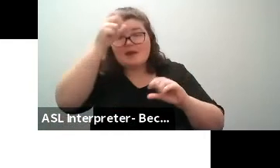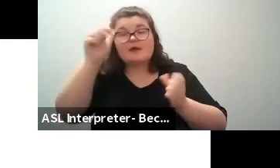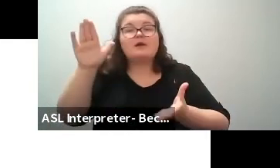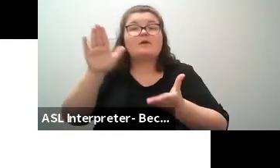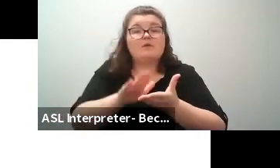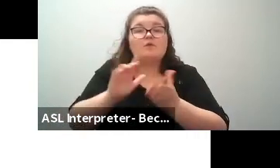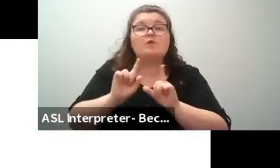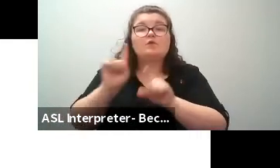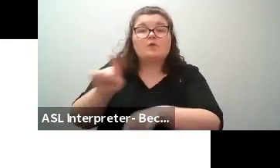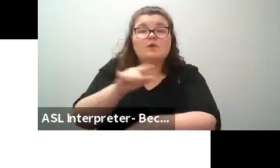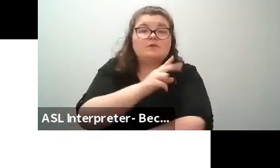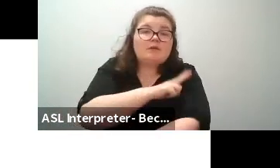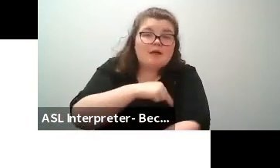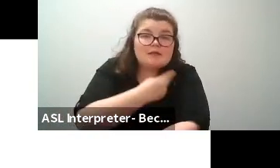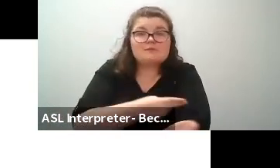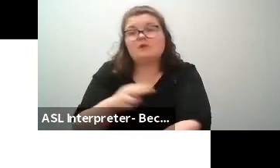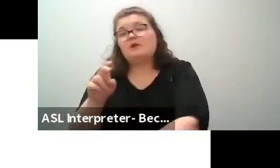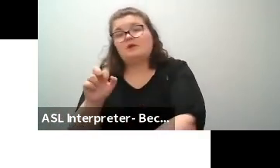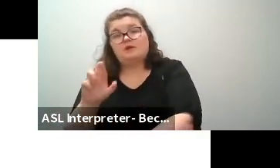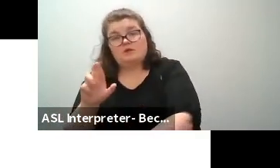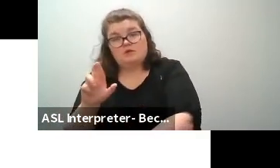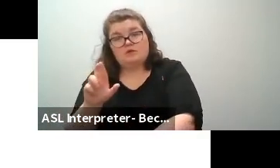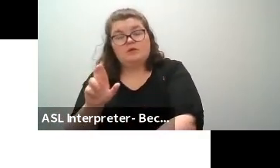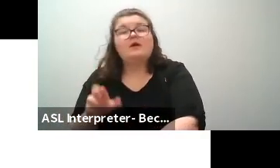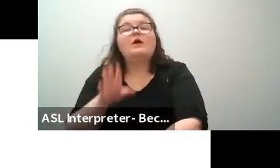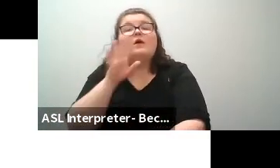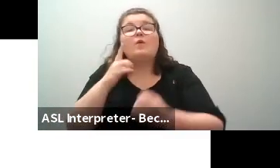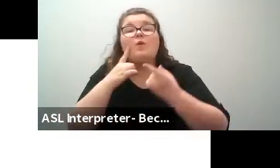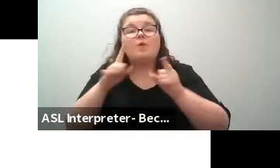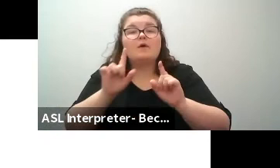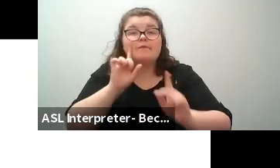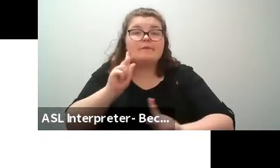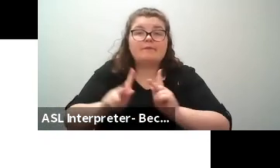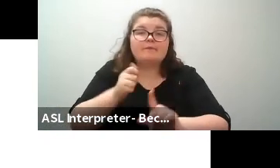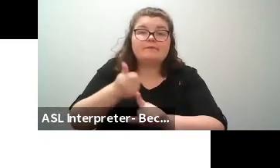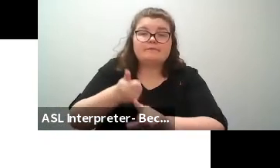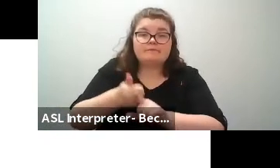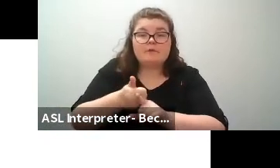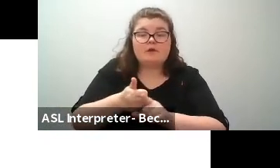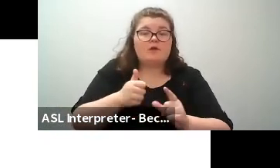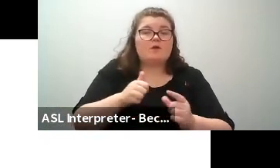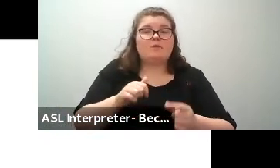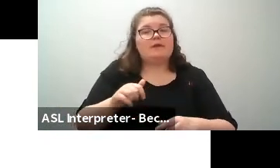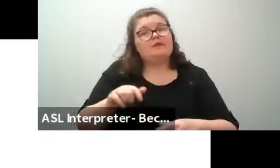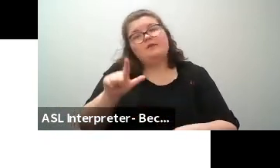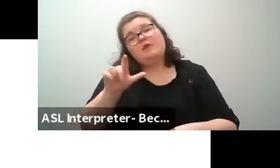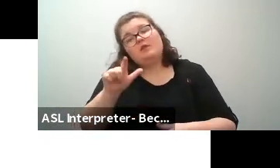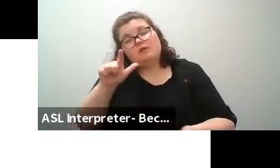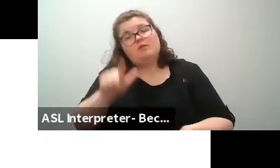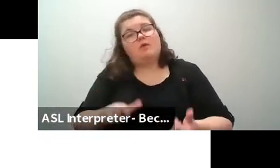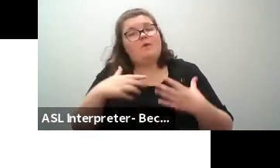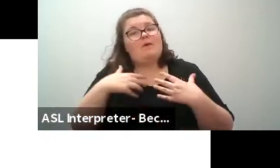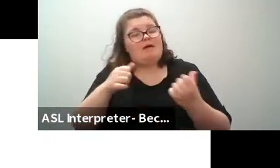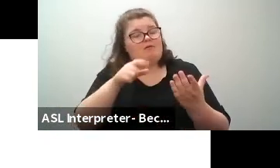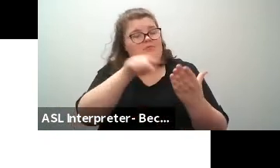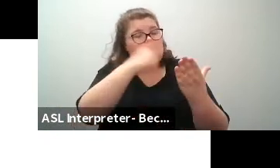visits and hospitalizations. And this works also for individuals, especially with low health literacy. So one factor that